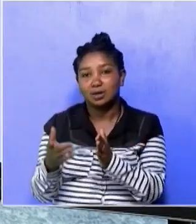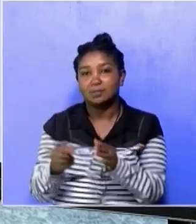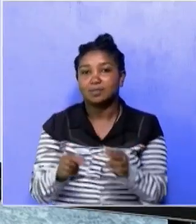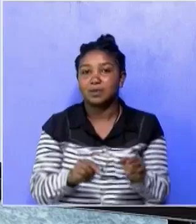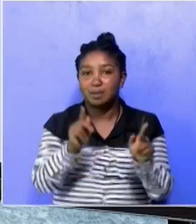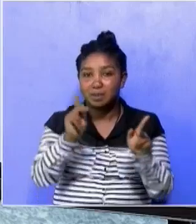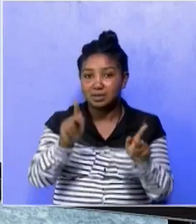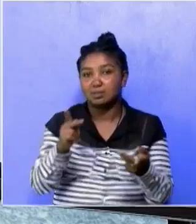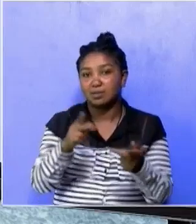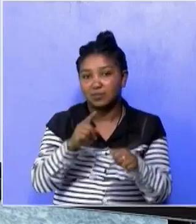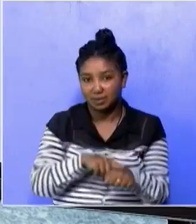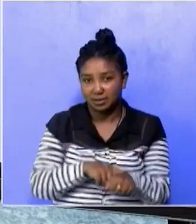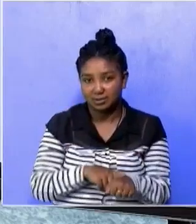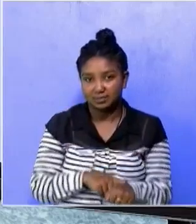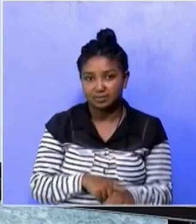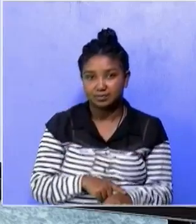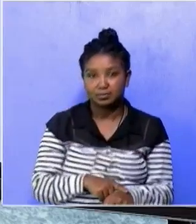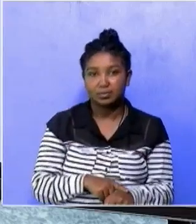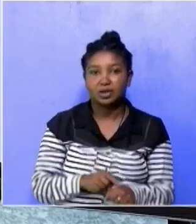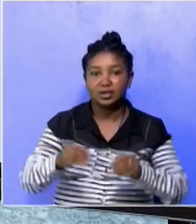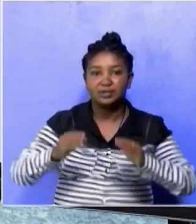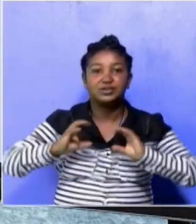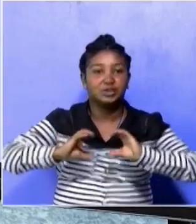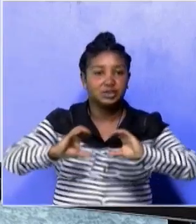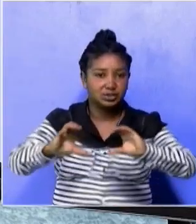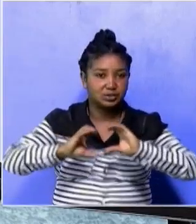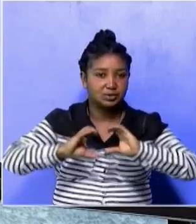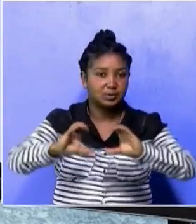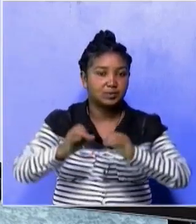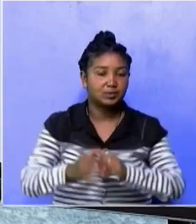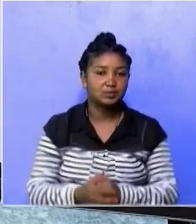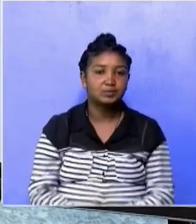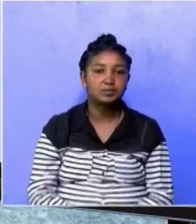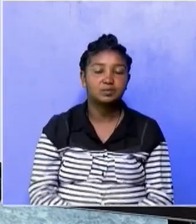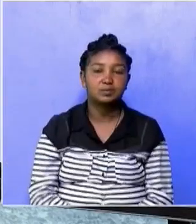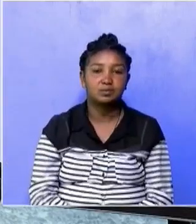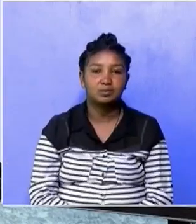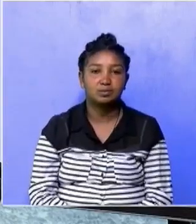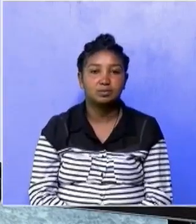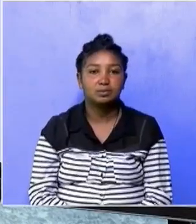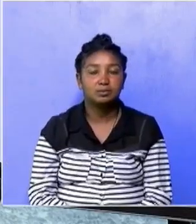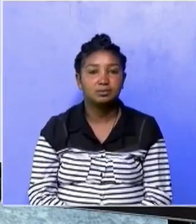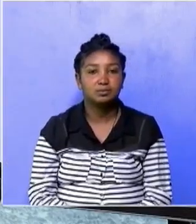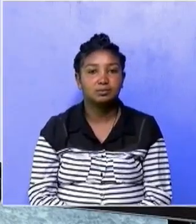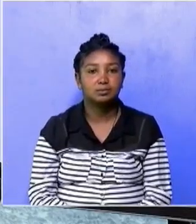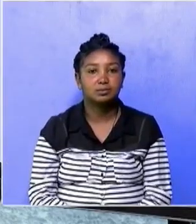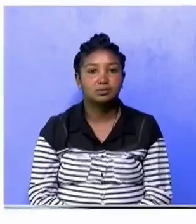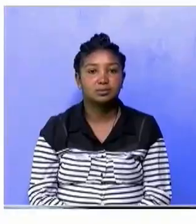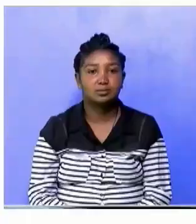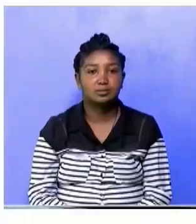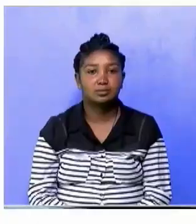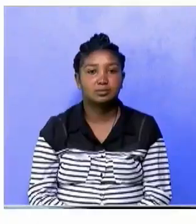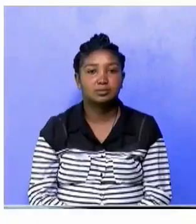present perfect tense too, right? Teach. Yeah, teach.